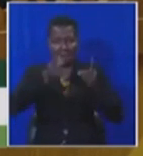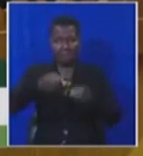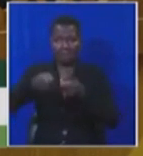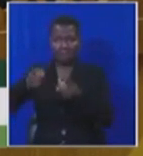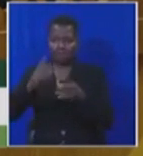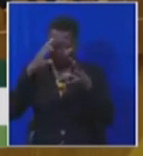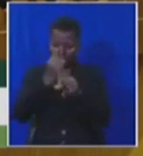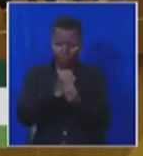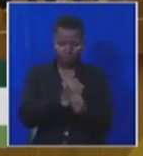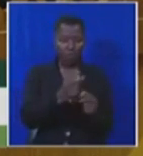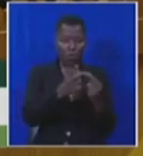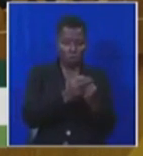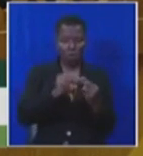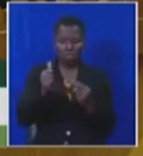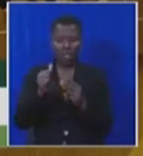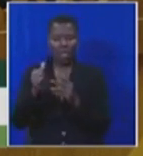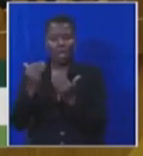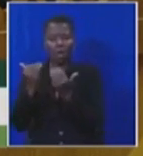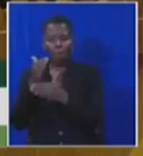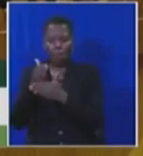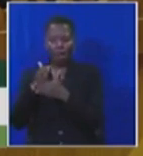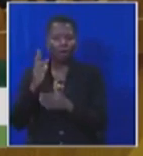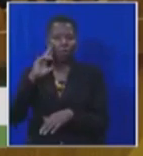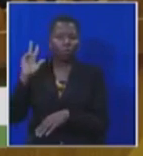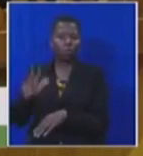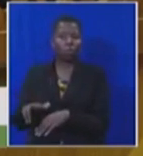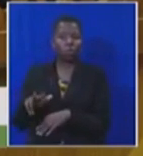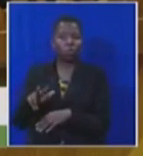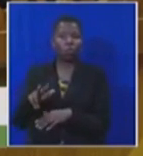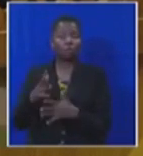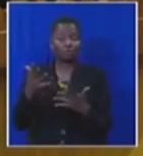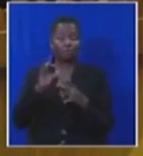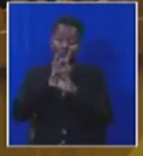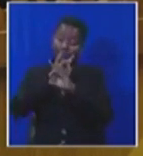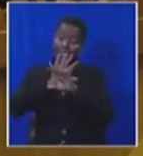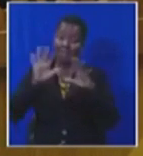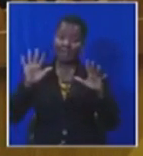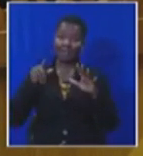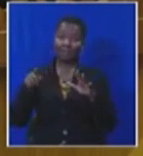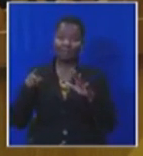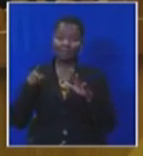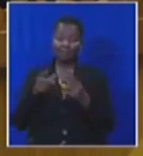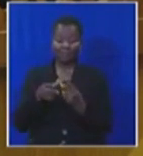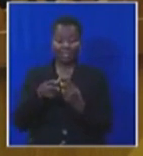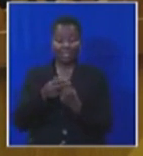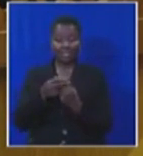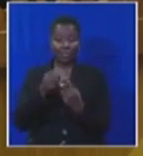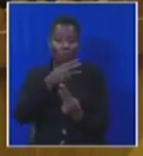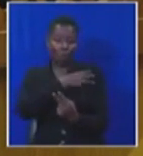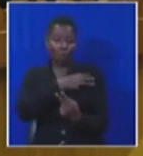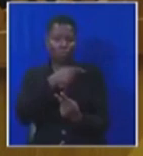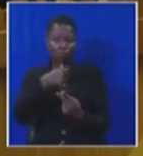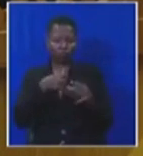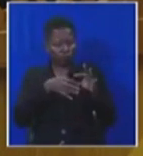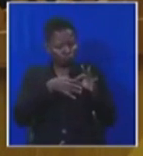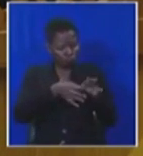first and professionals second. The conclusion is clear. For SADTU bosses, loyalty to the union is prized